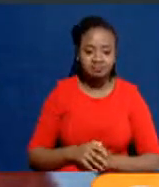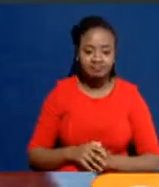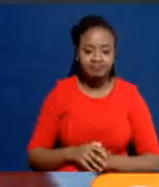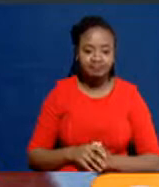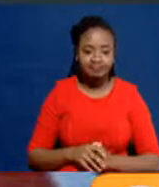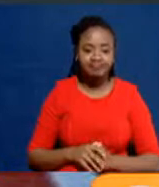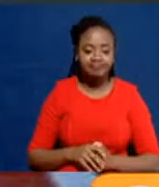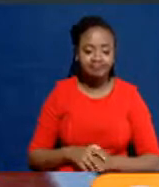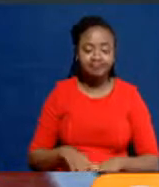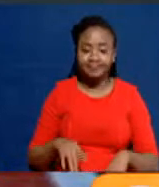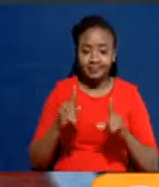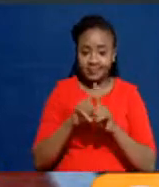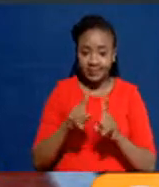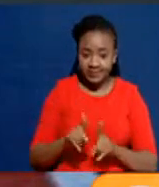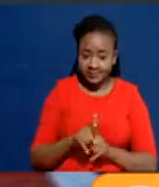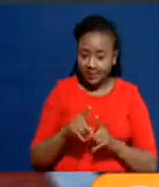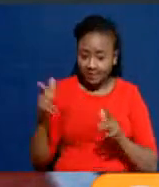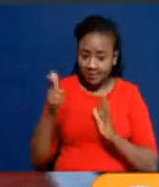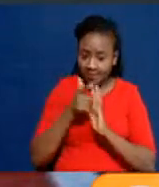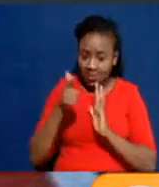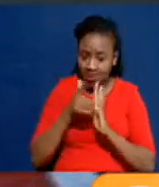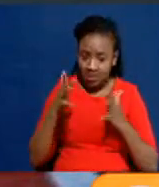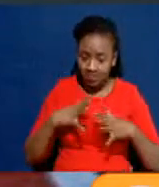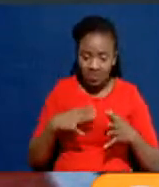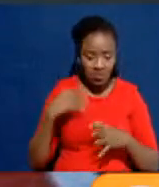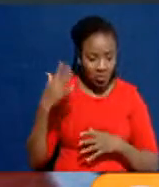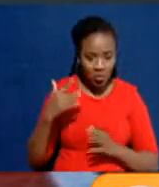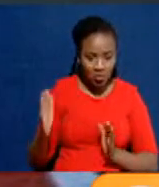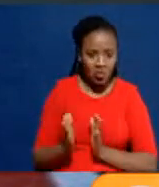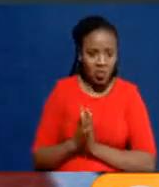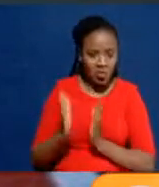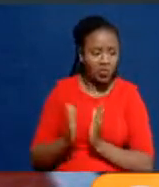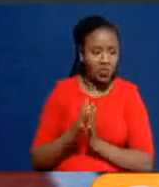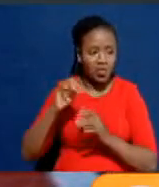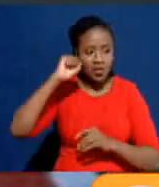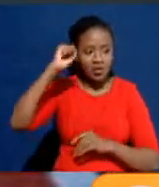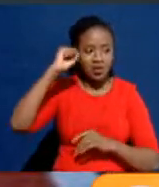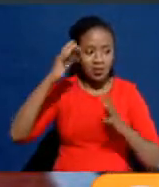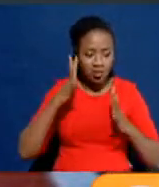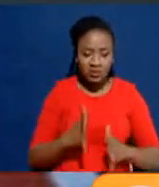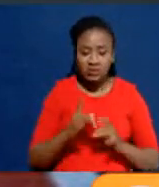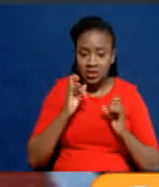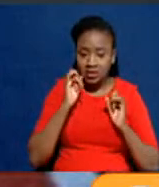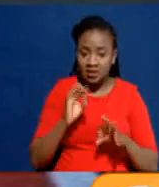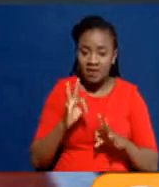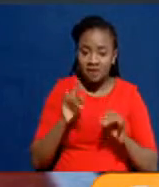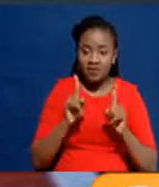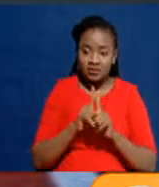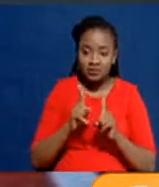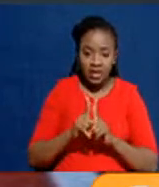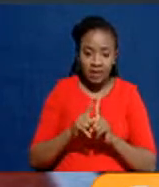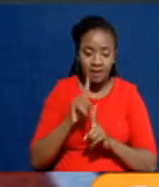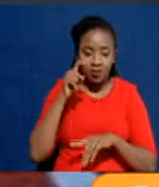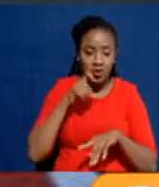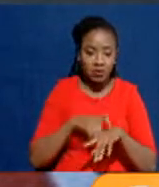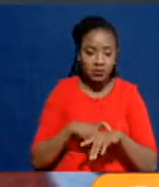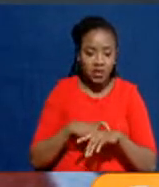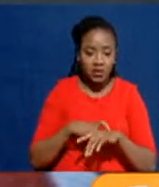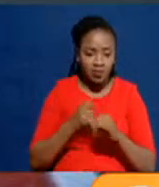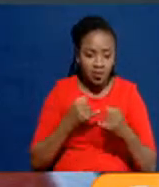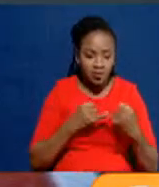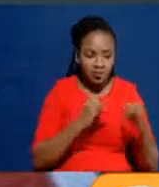Some of them and journalists deal with politicians at all times. They'll tell you, we were just trying